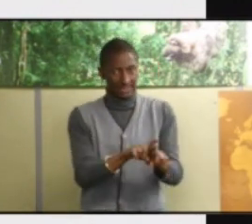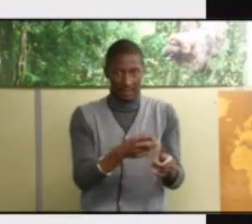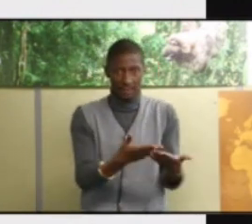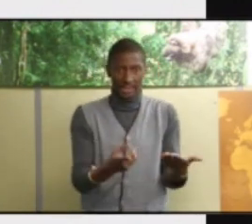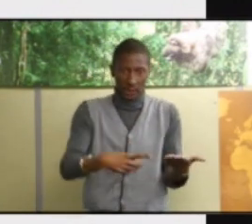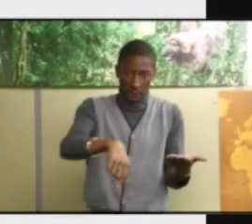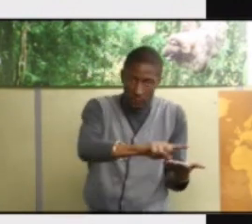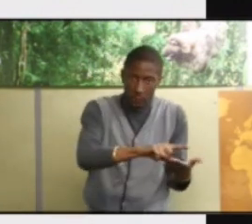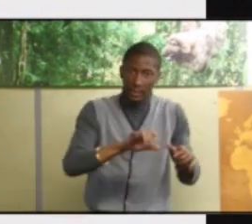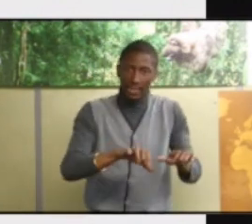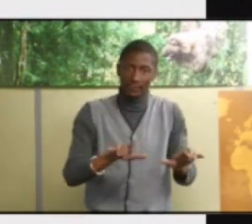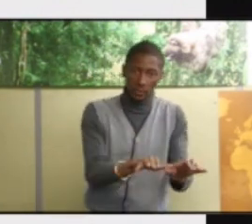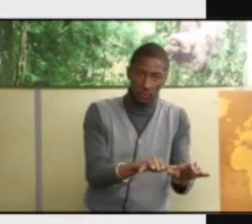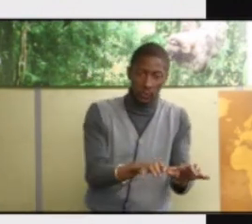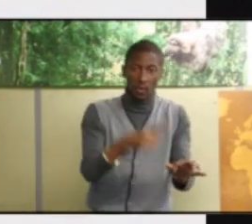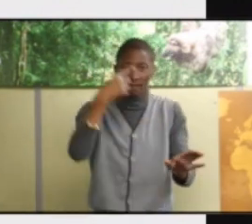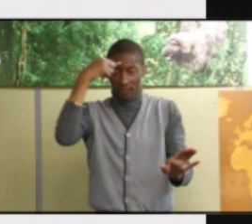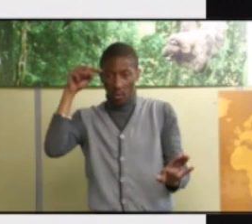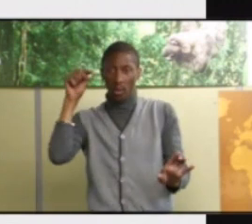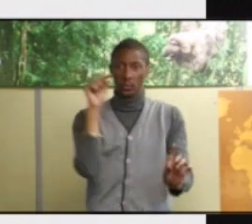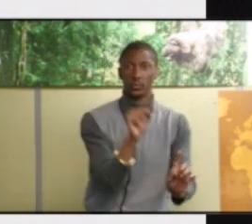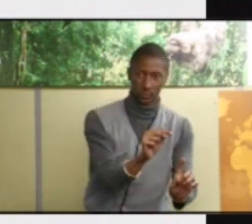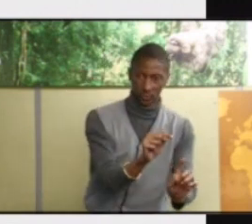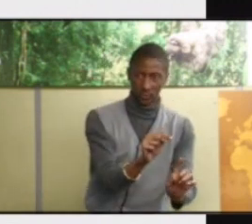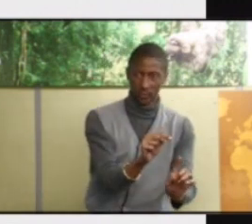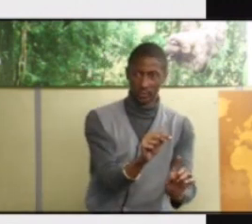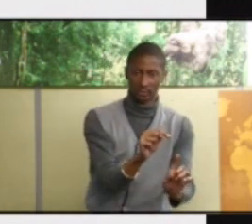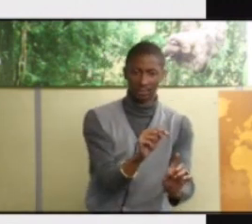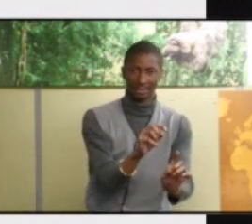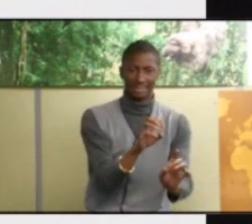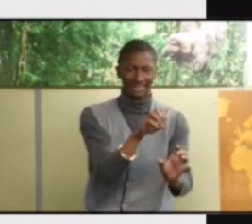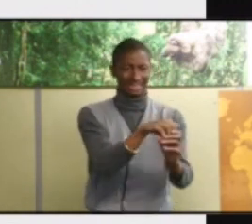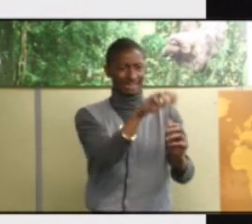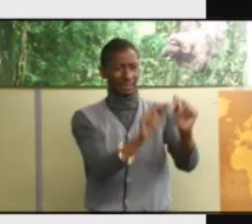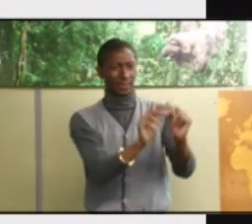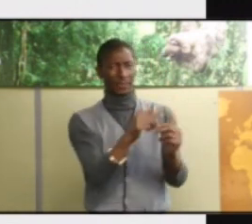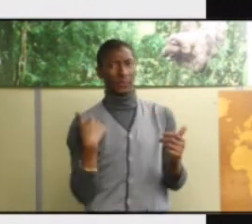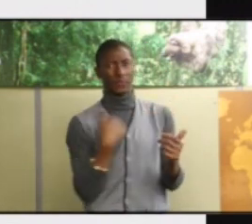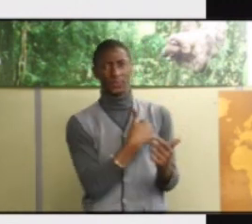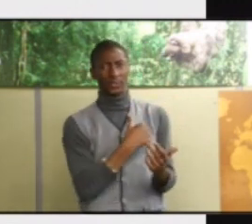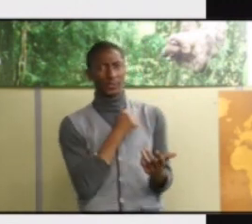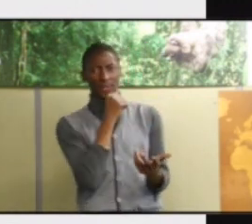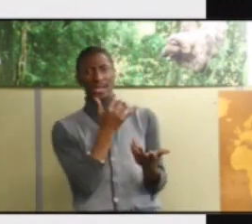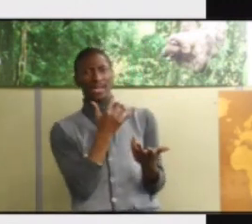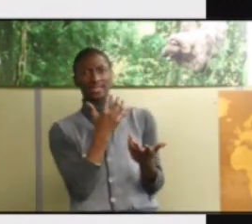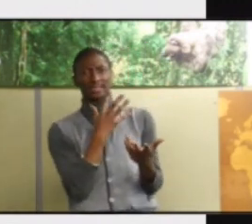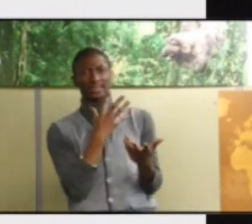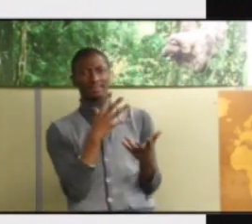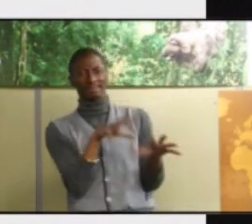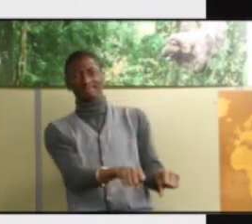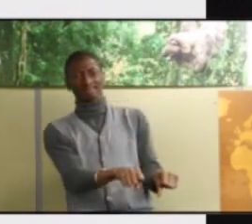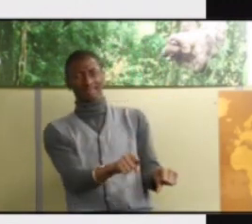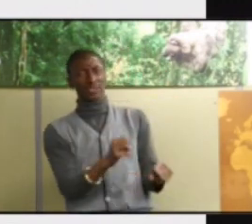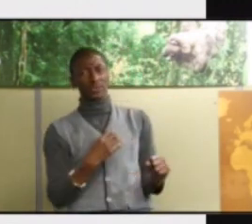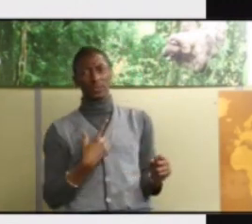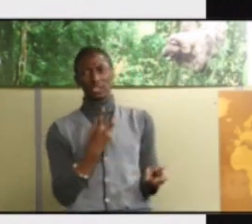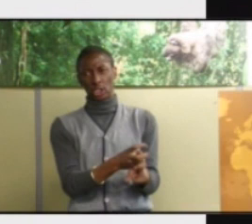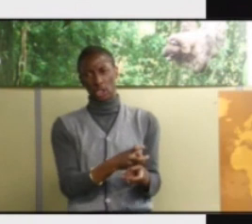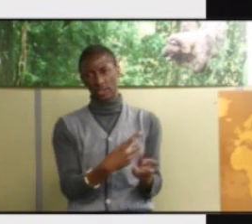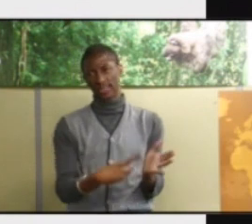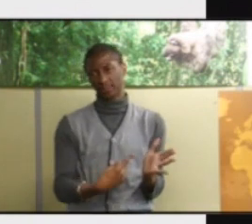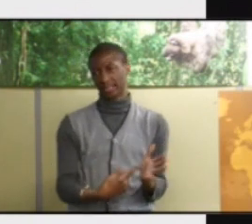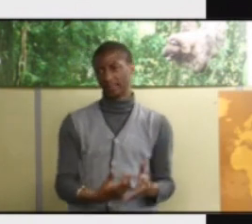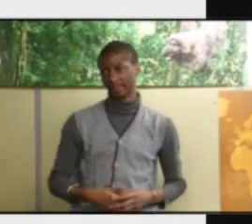do on behalf of you in a building that we're not in. So it's a little bit difficult sometimes.